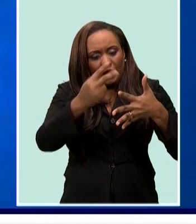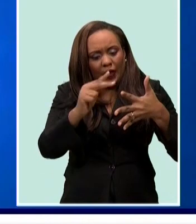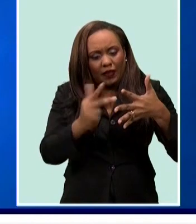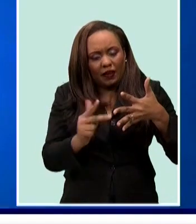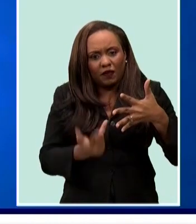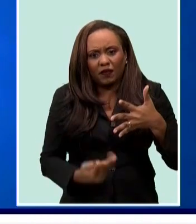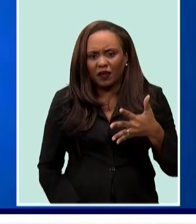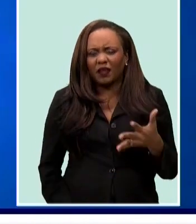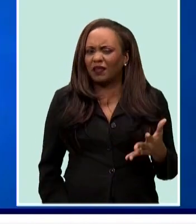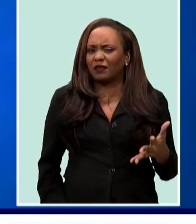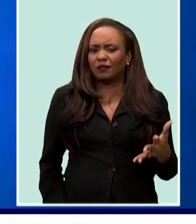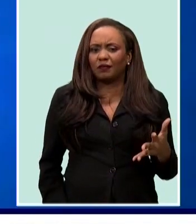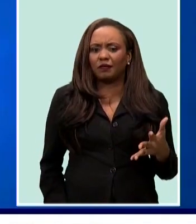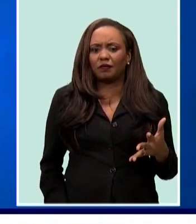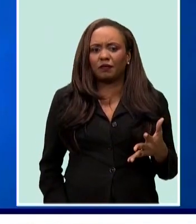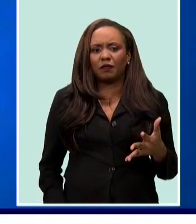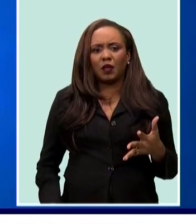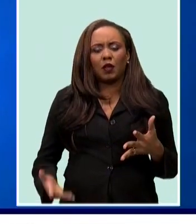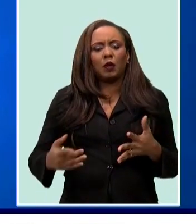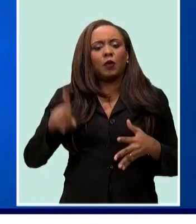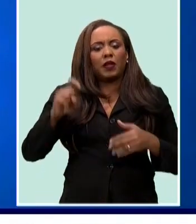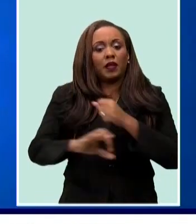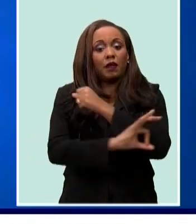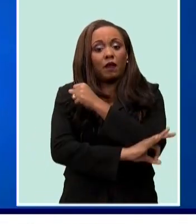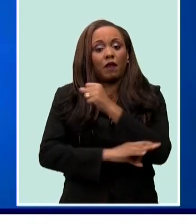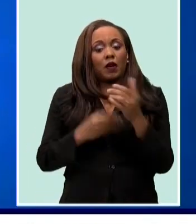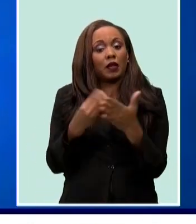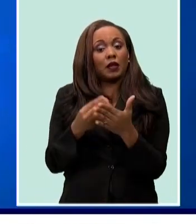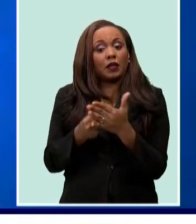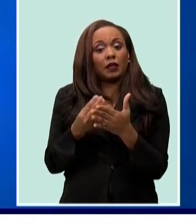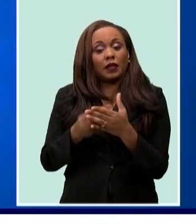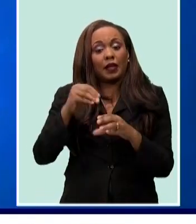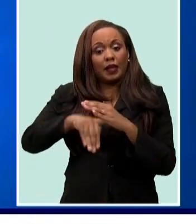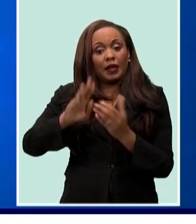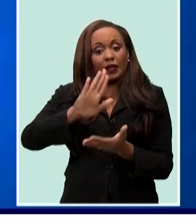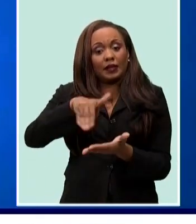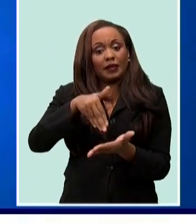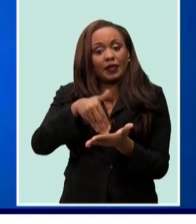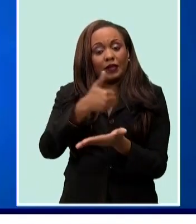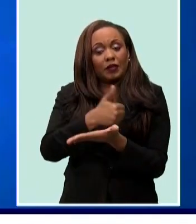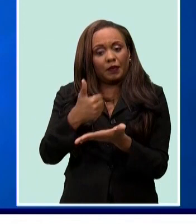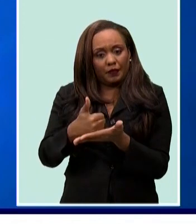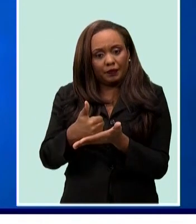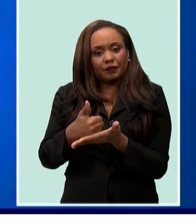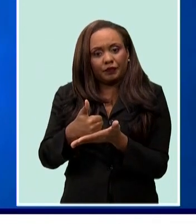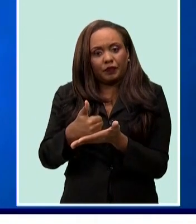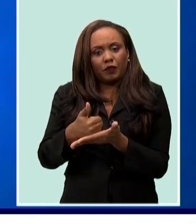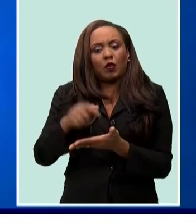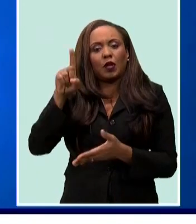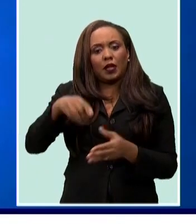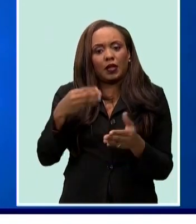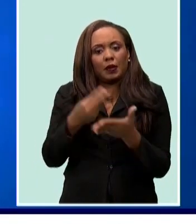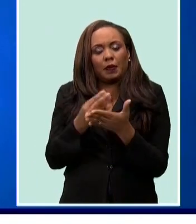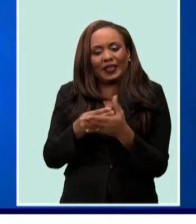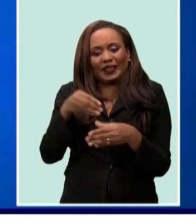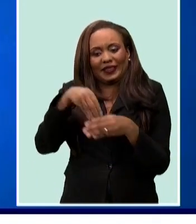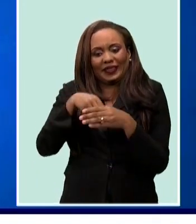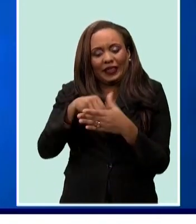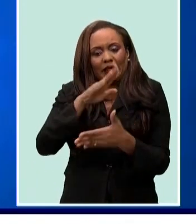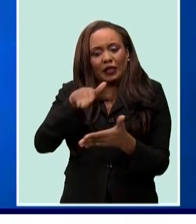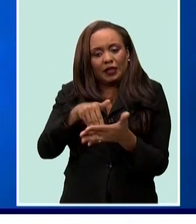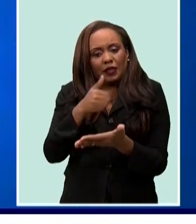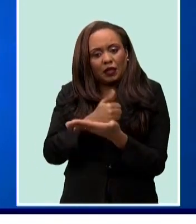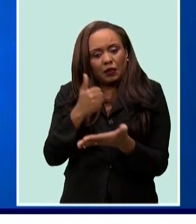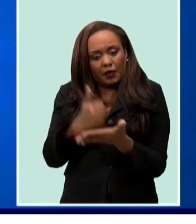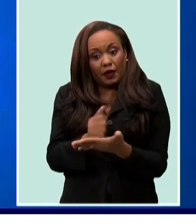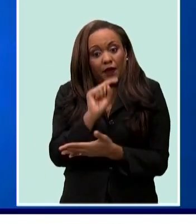when there's no foreign currency in the central bank. So we had to build that first. We had to put the dollar in a safe place